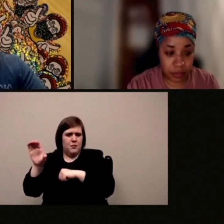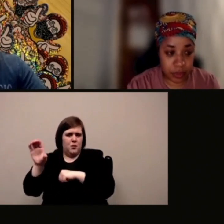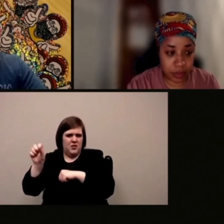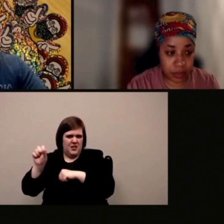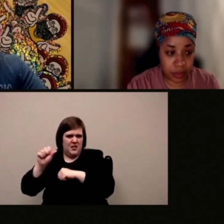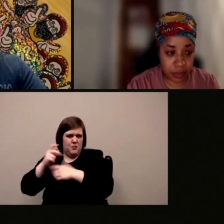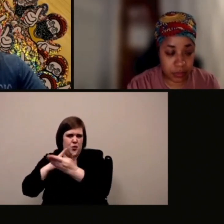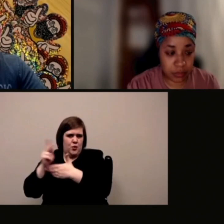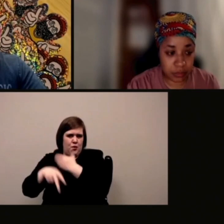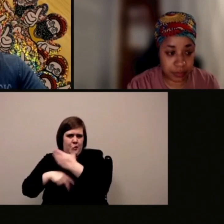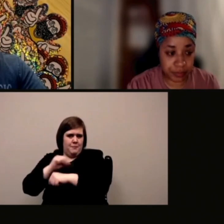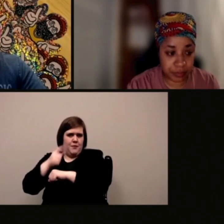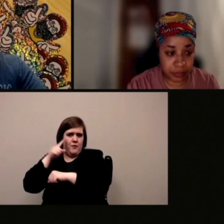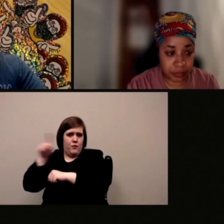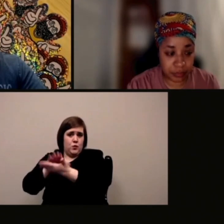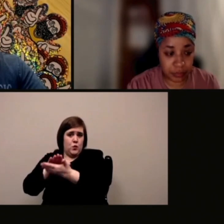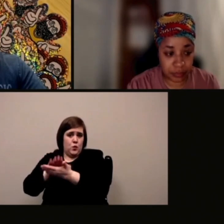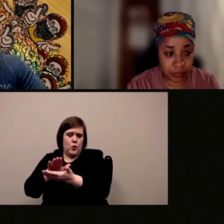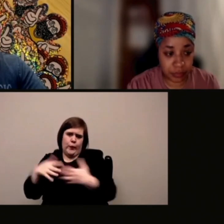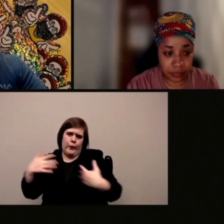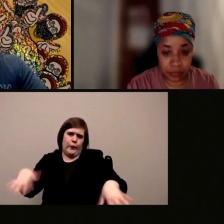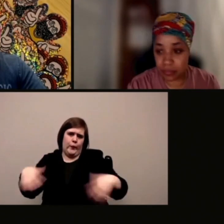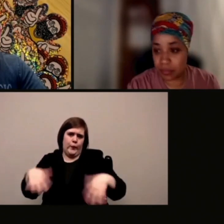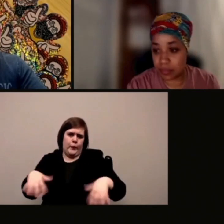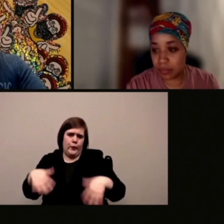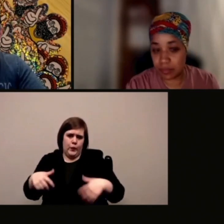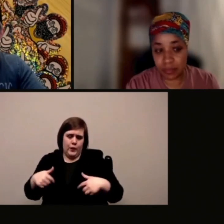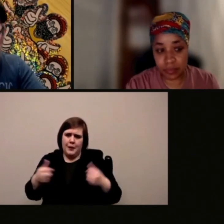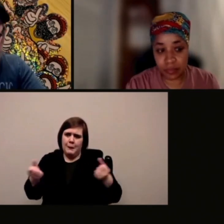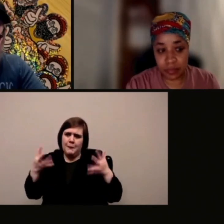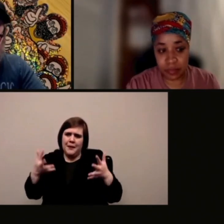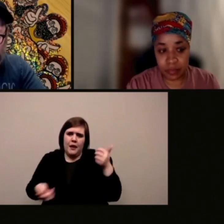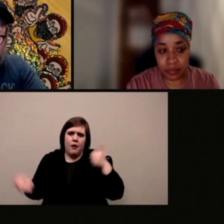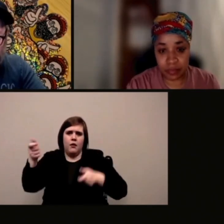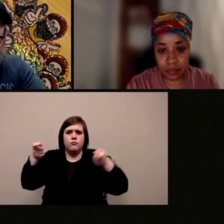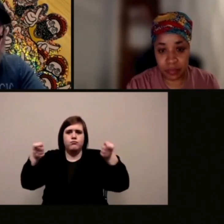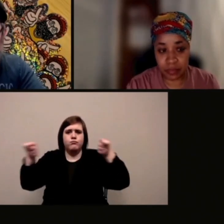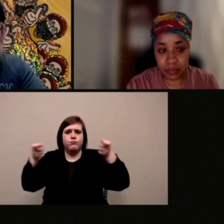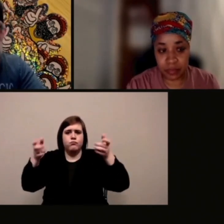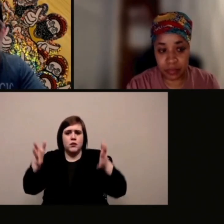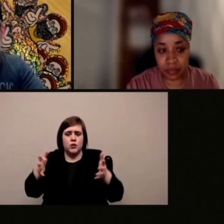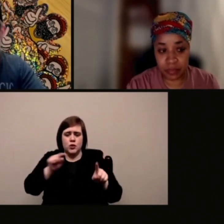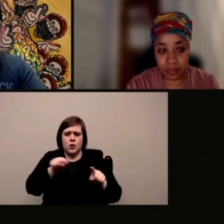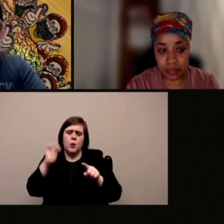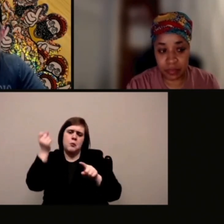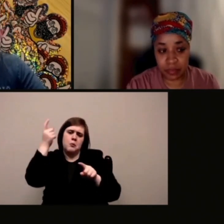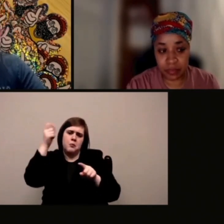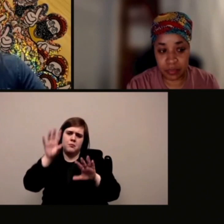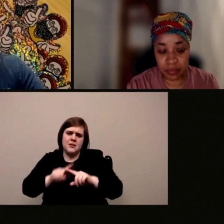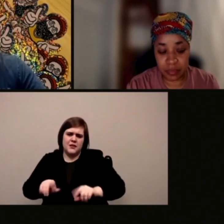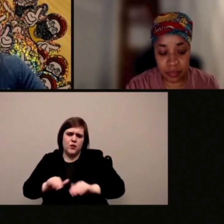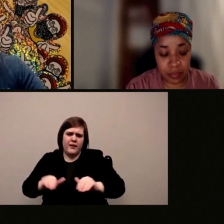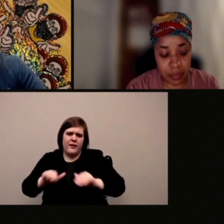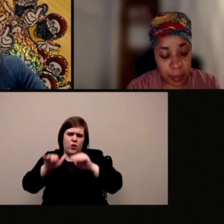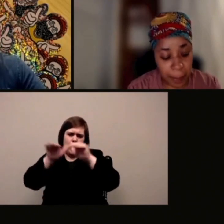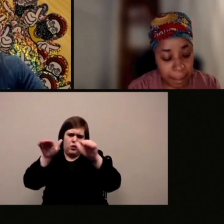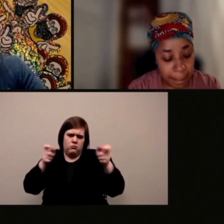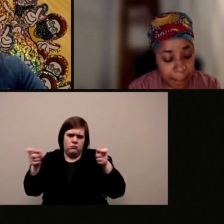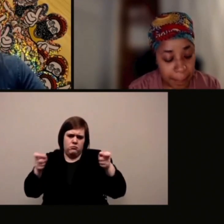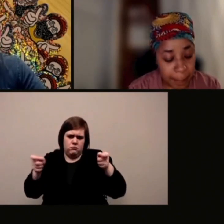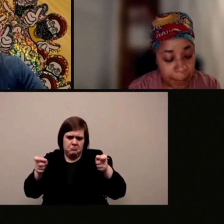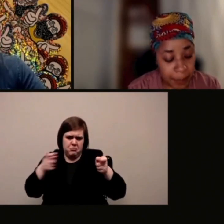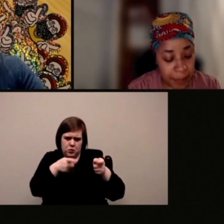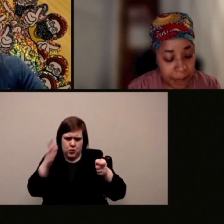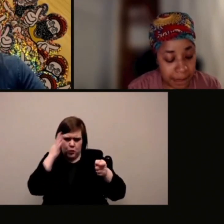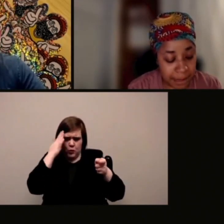system. And many administrators, and there's different levels to administration. Many of you may, when you